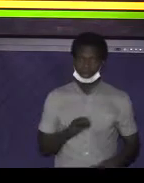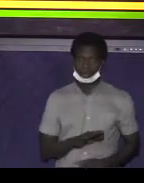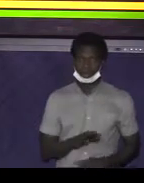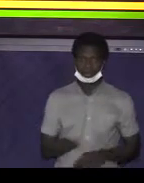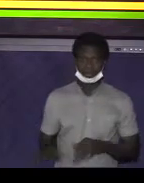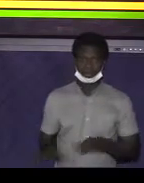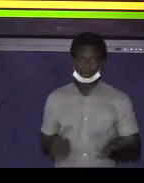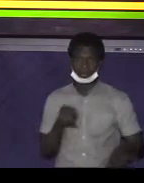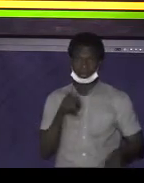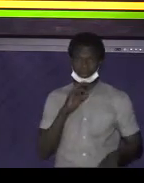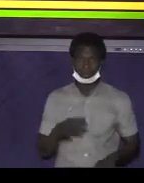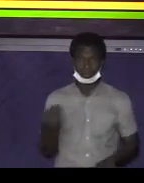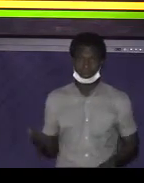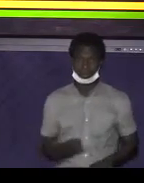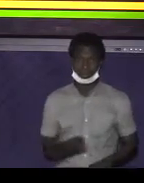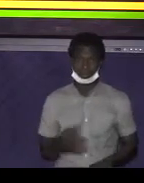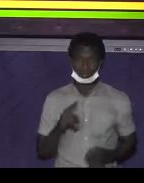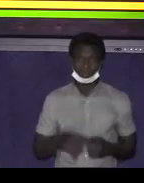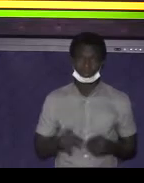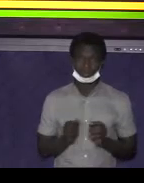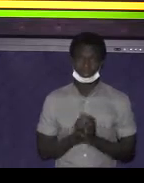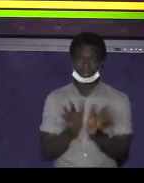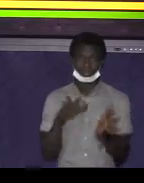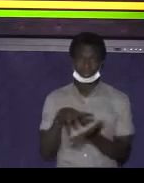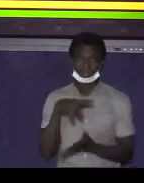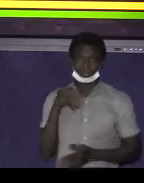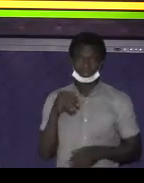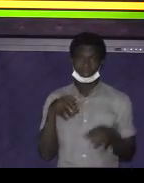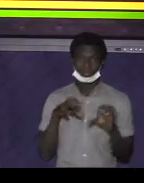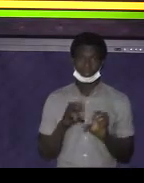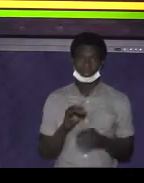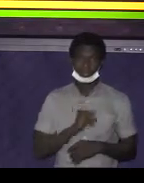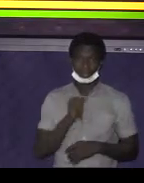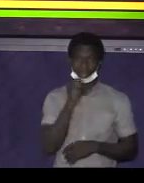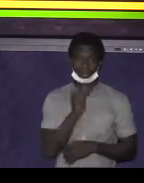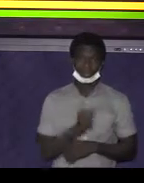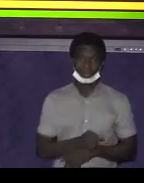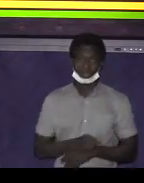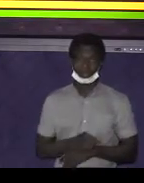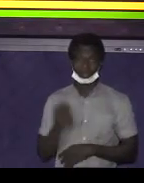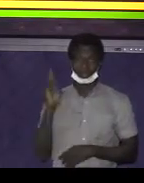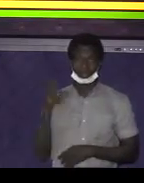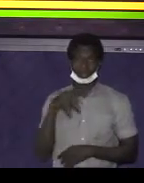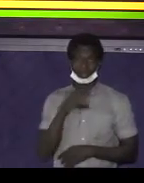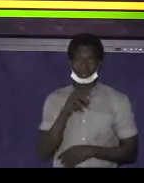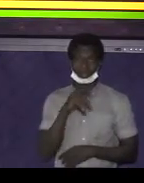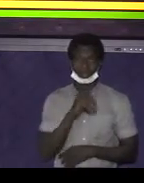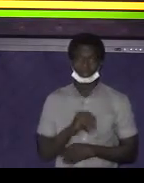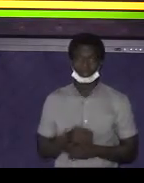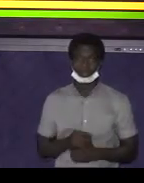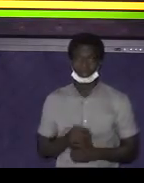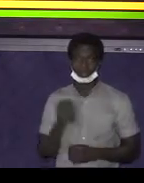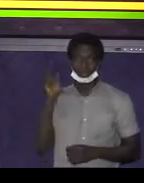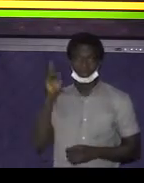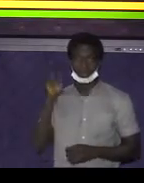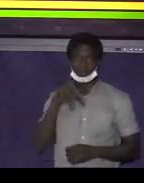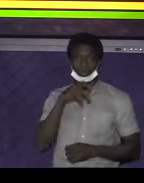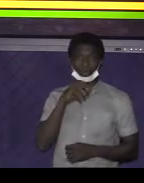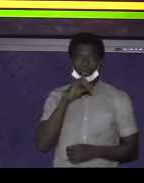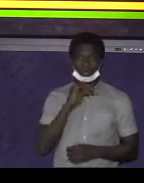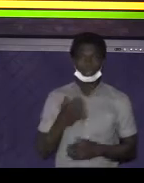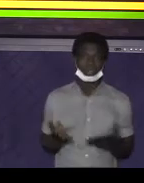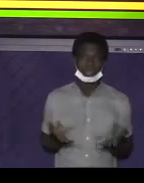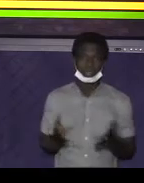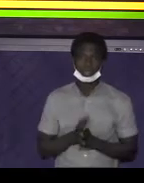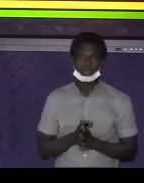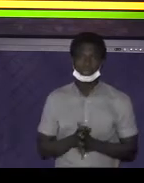Hello, pupils. You are welcome to General Studies class. I am Uncle Popo. Uncle